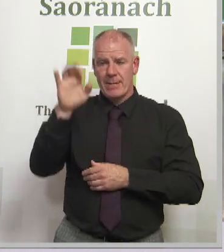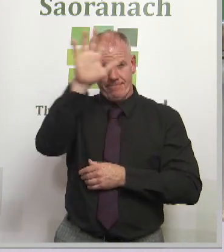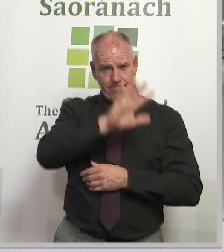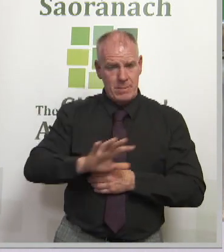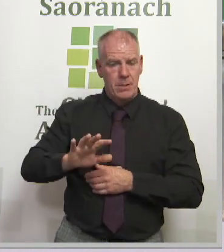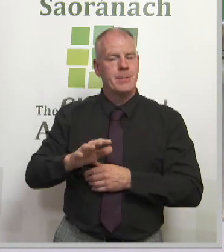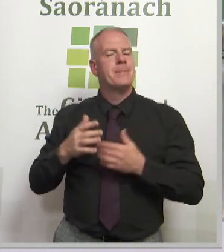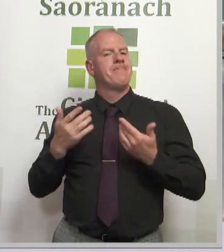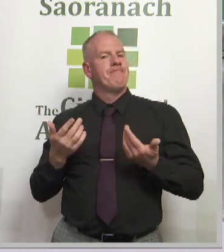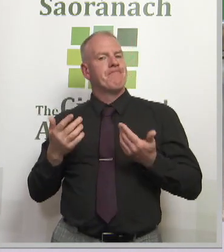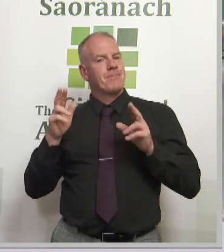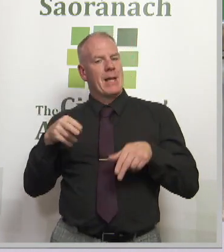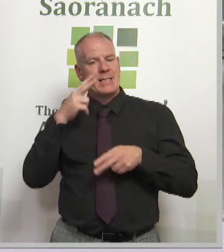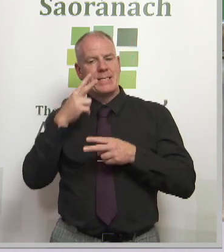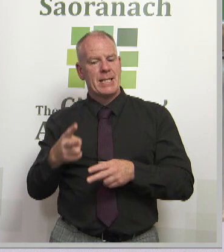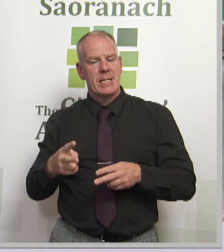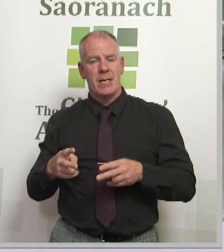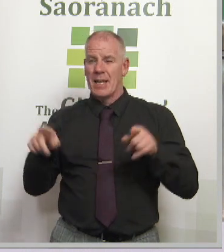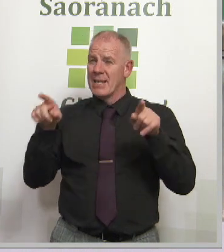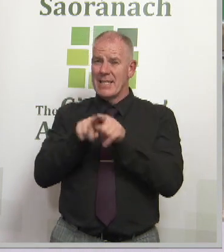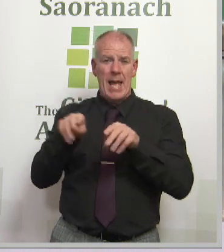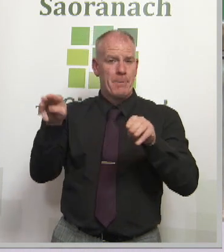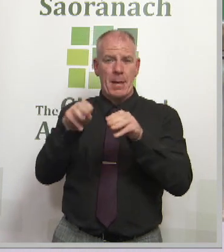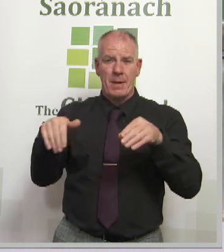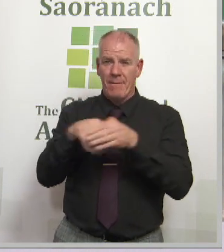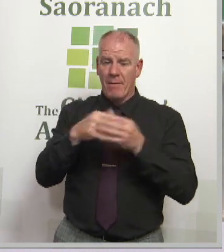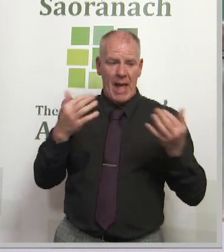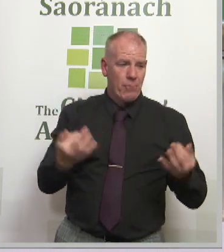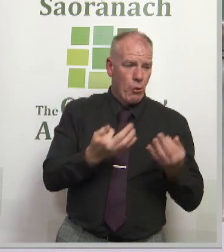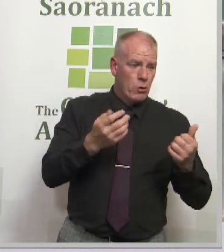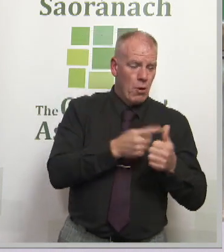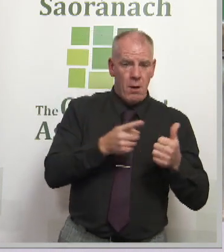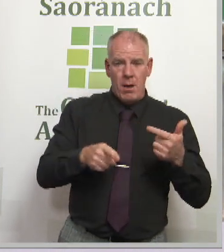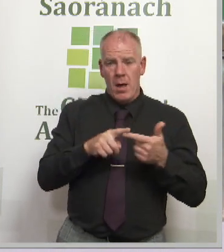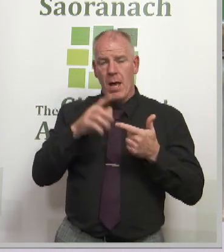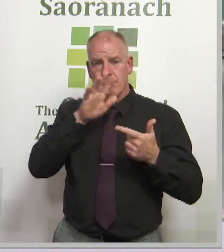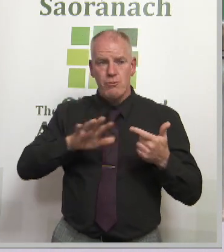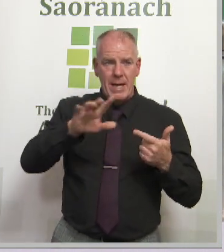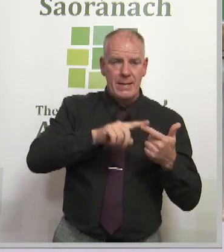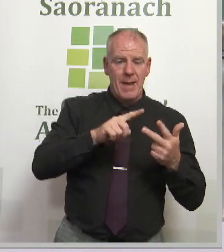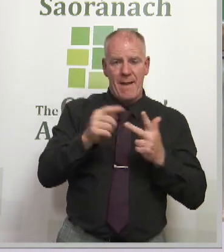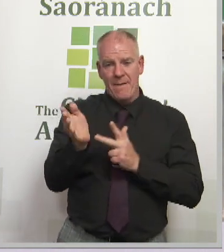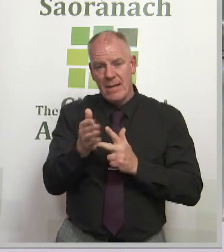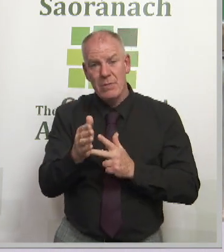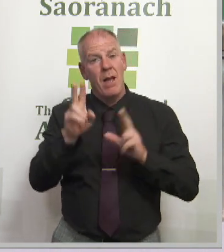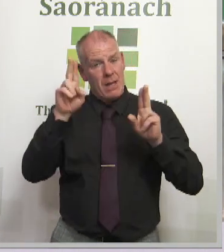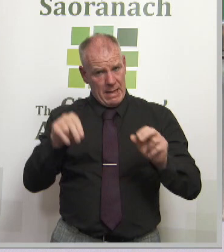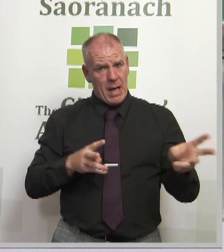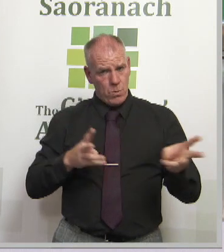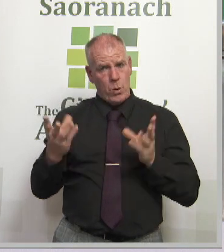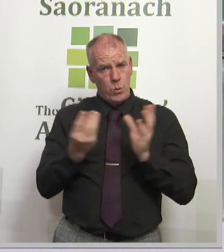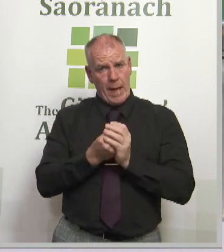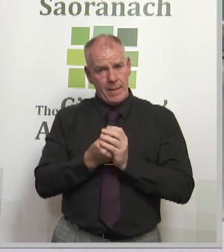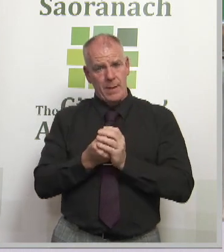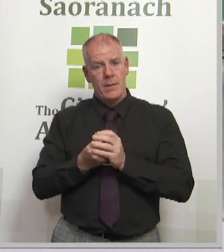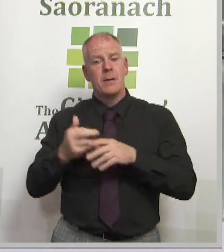see that the same cast of characters, in other words, agriculture and marine and fisheries and so on, can work together